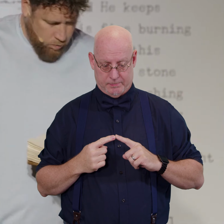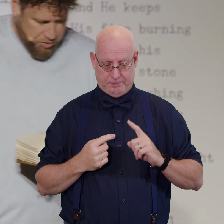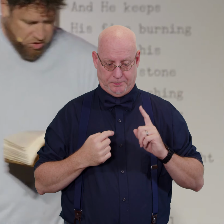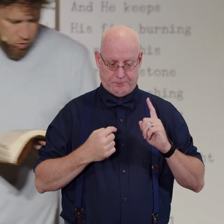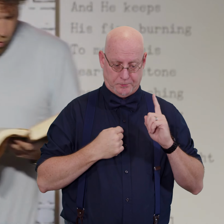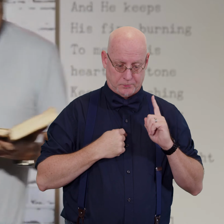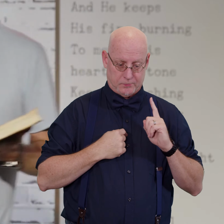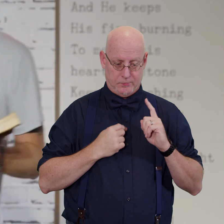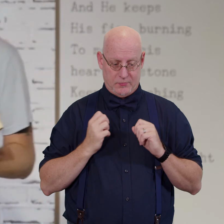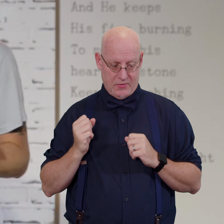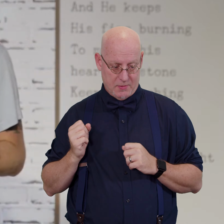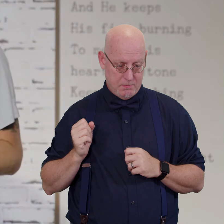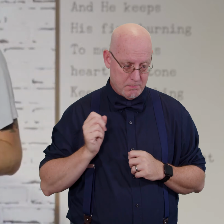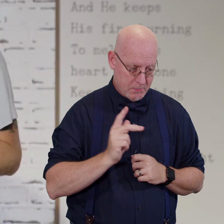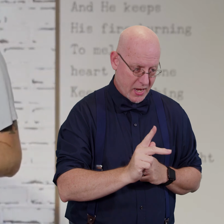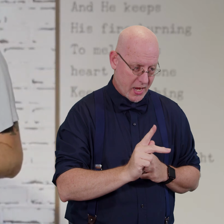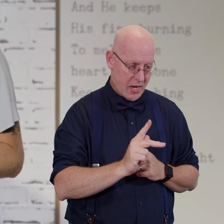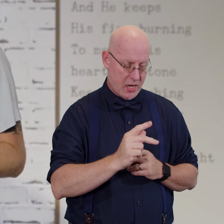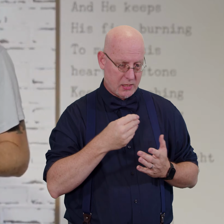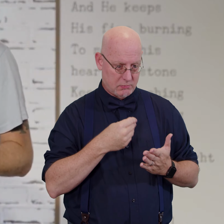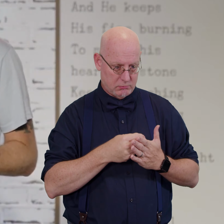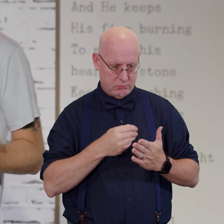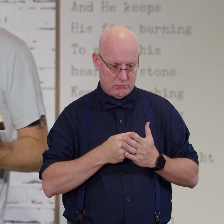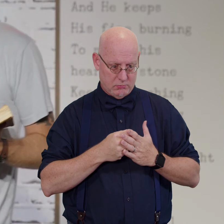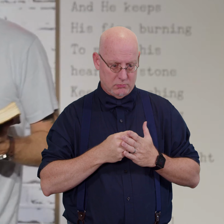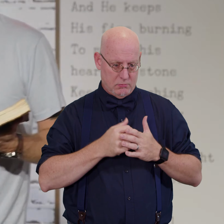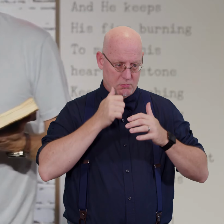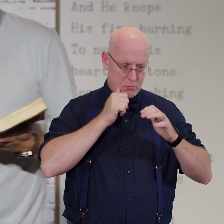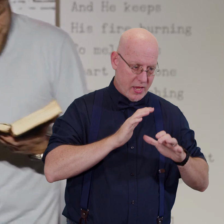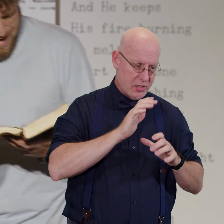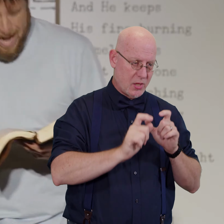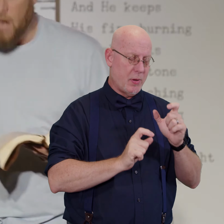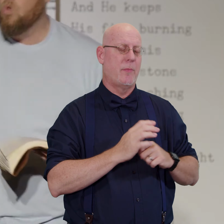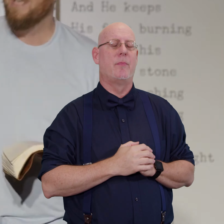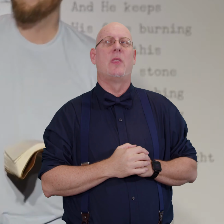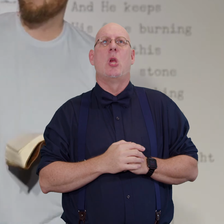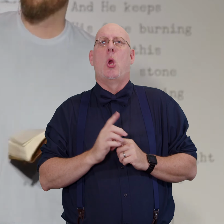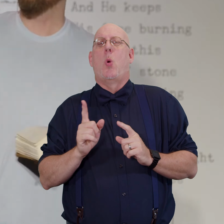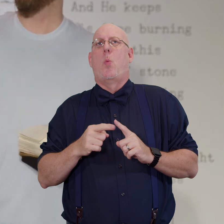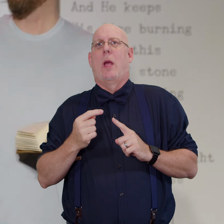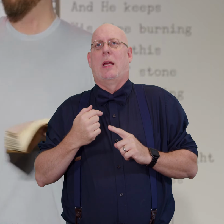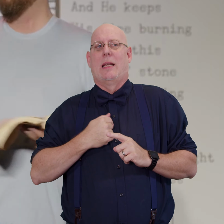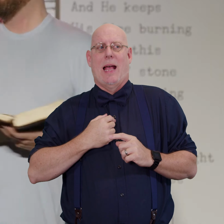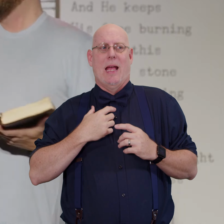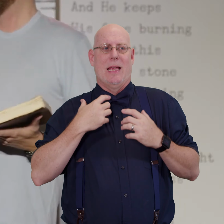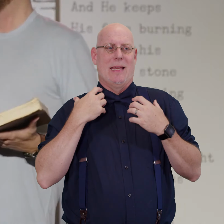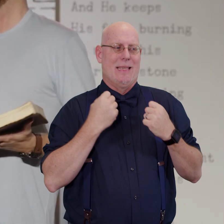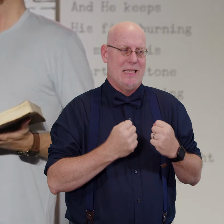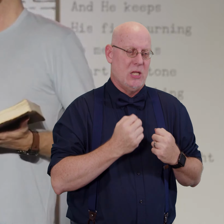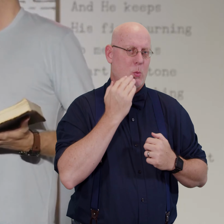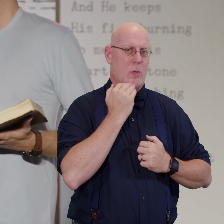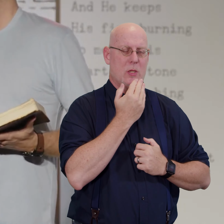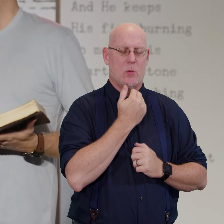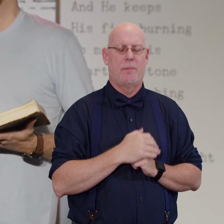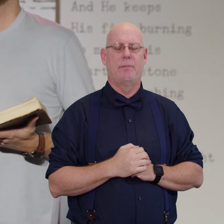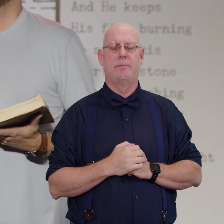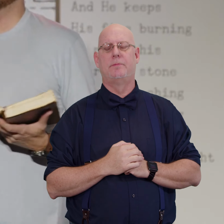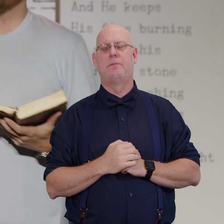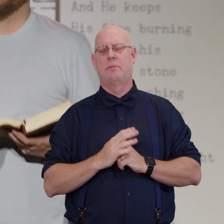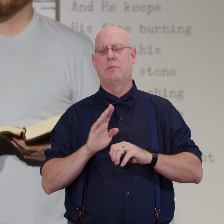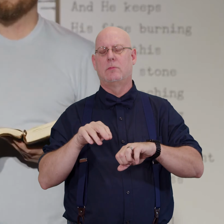I restore the fortunes of my people, when I would heal Israel.